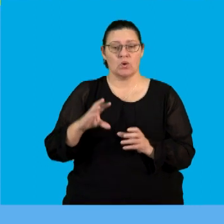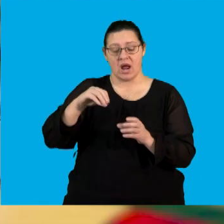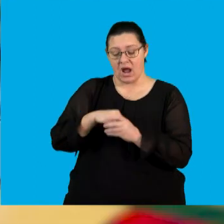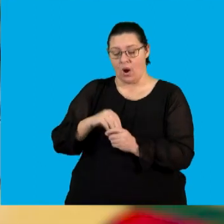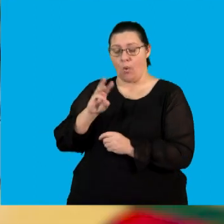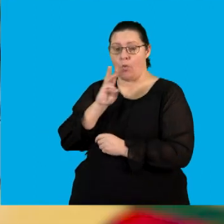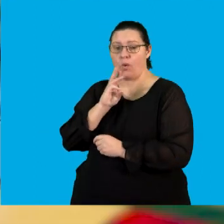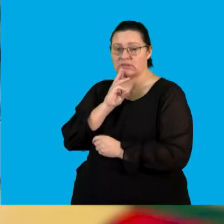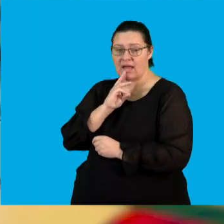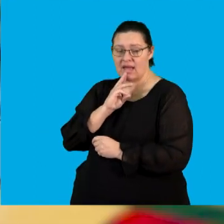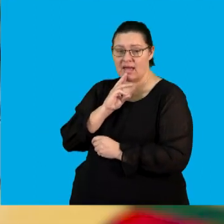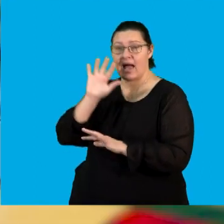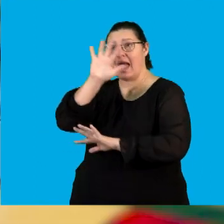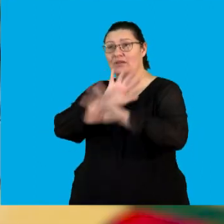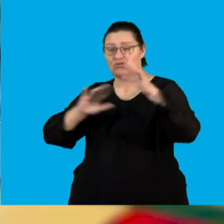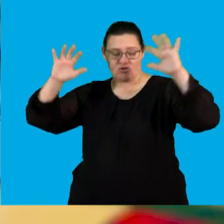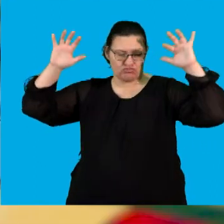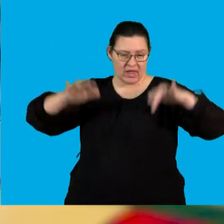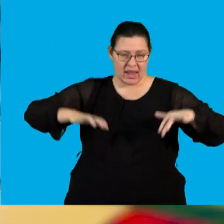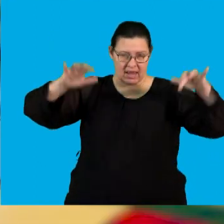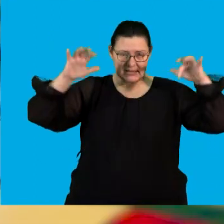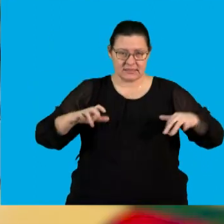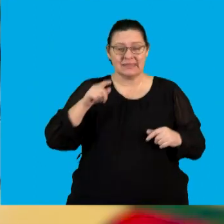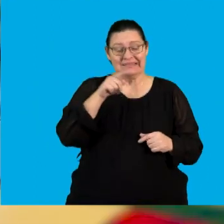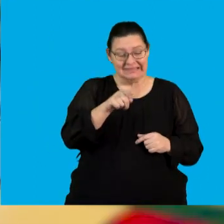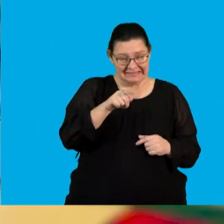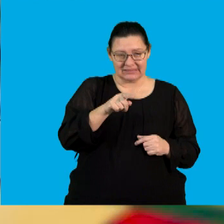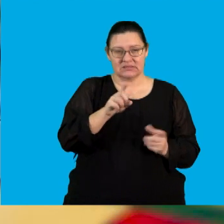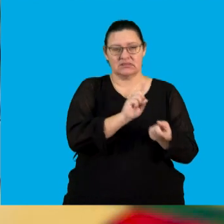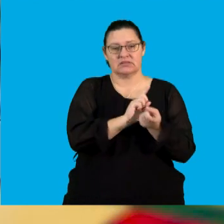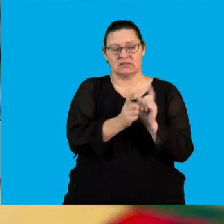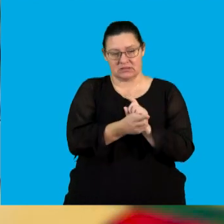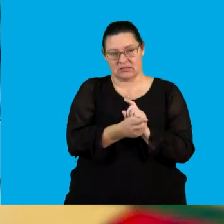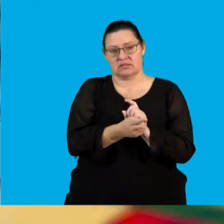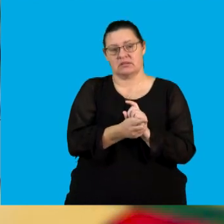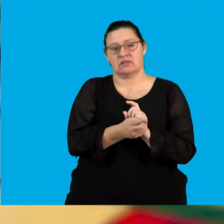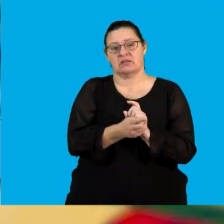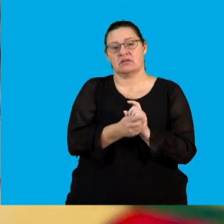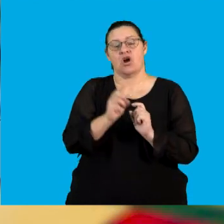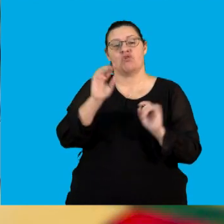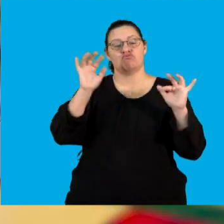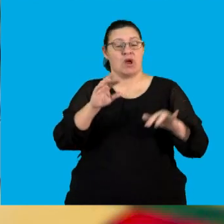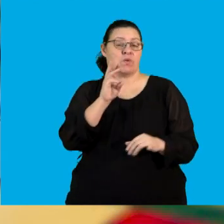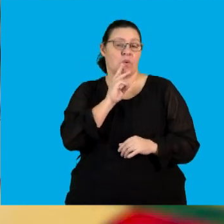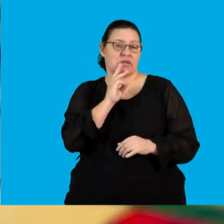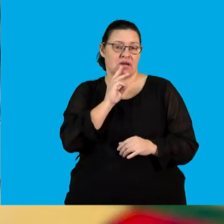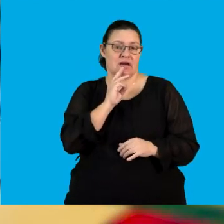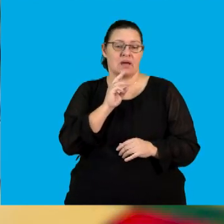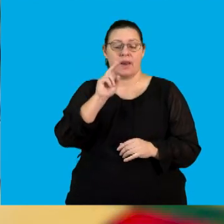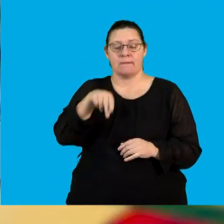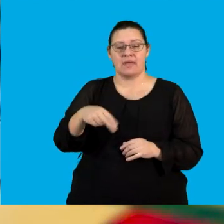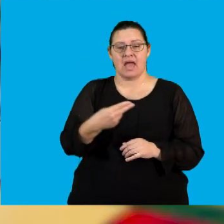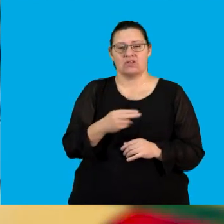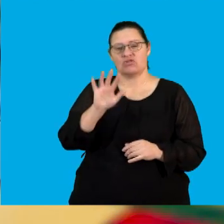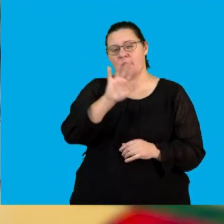rainwater, so when we have carbon dioxide in the atmosphere and then it rains, that carbon dioxide dissolving in the rainwater, it gives